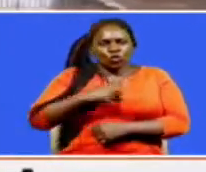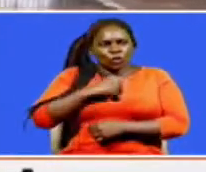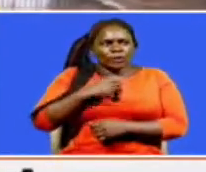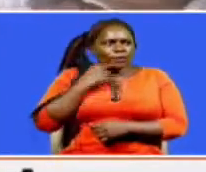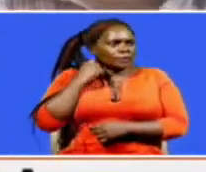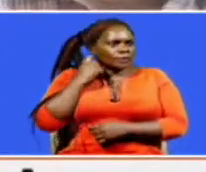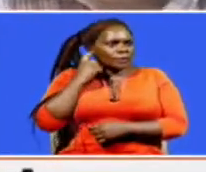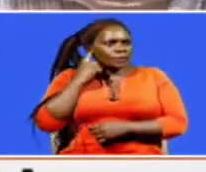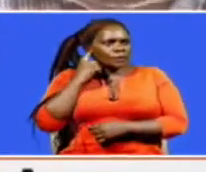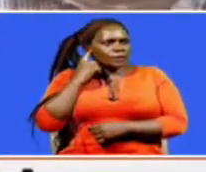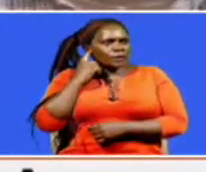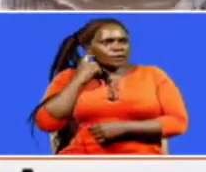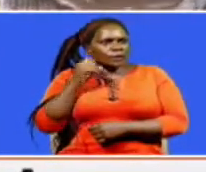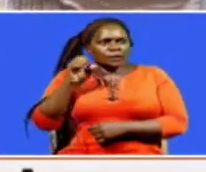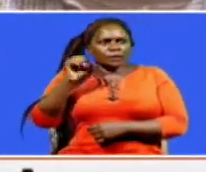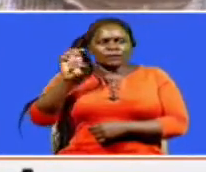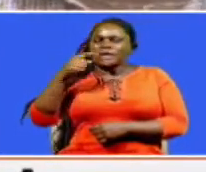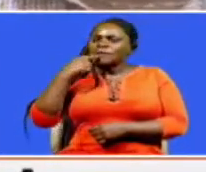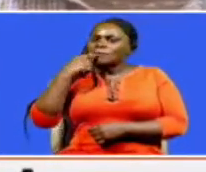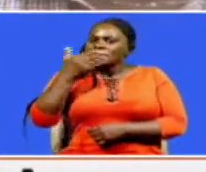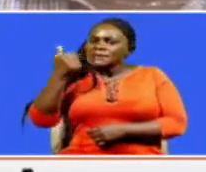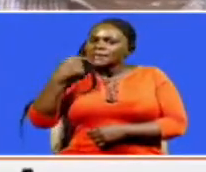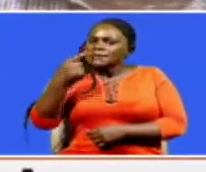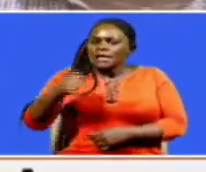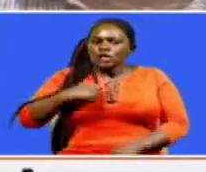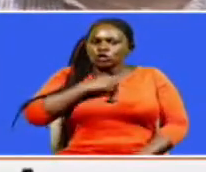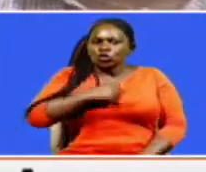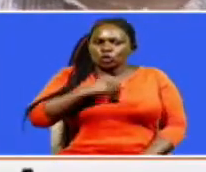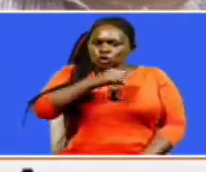calling Panyako to apologize to our